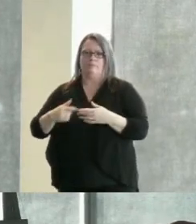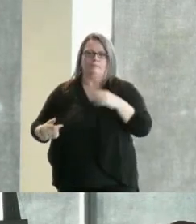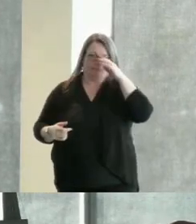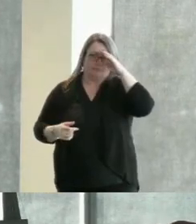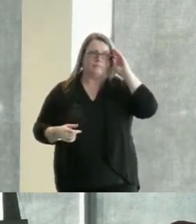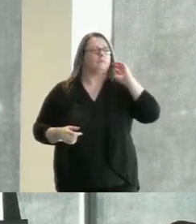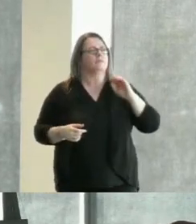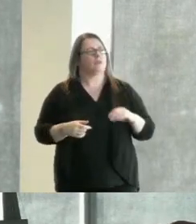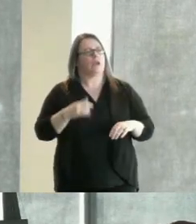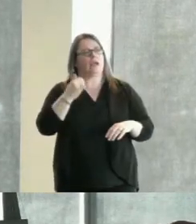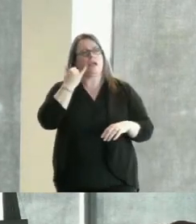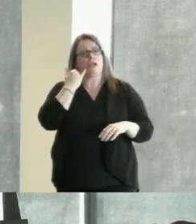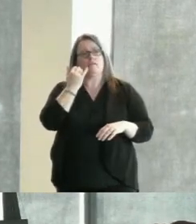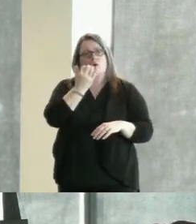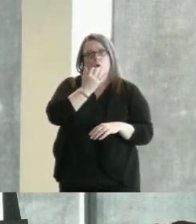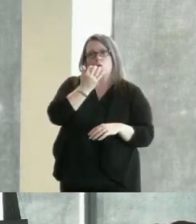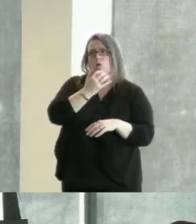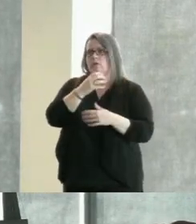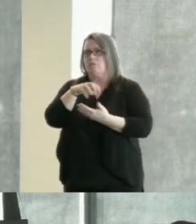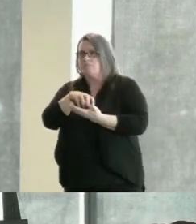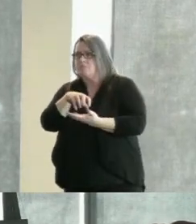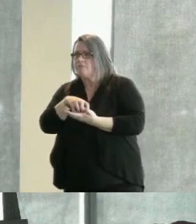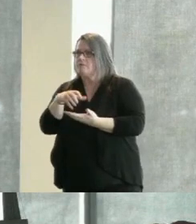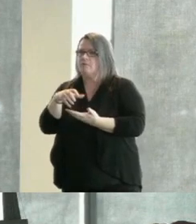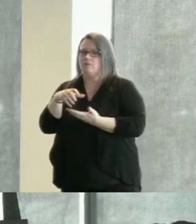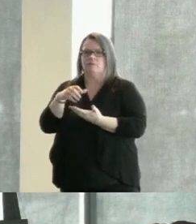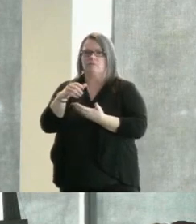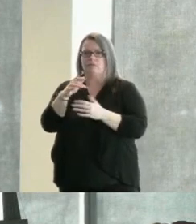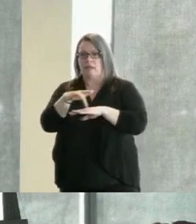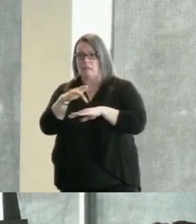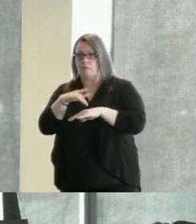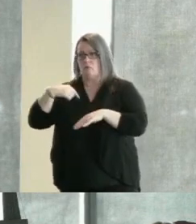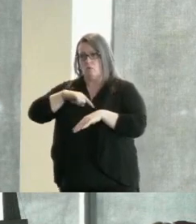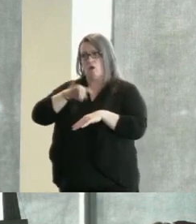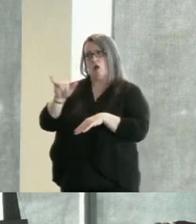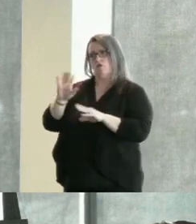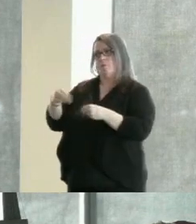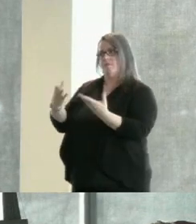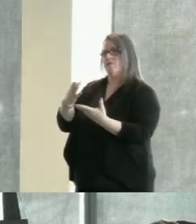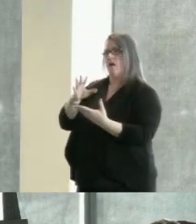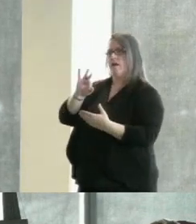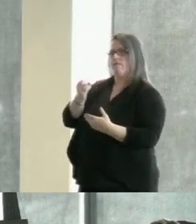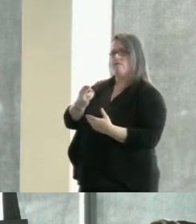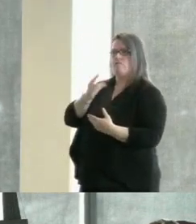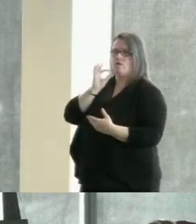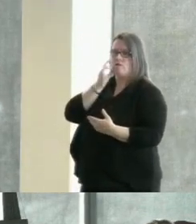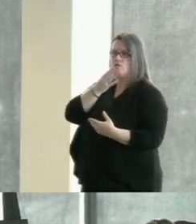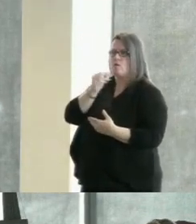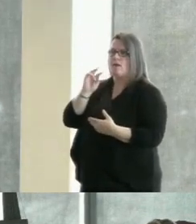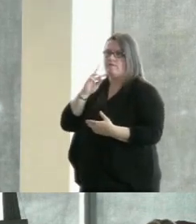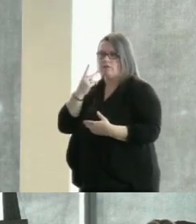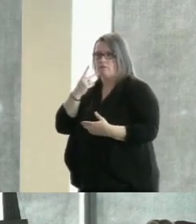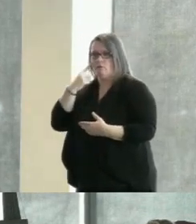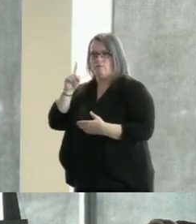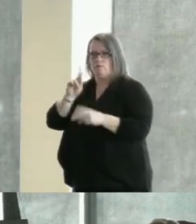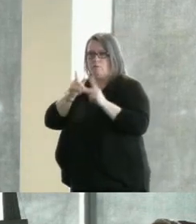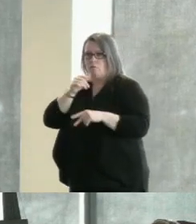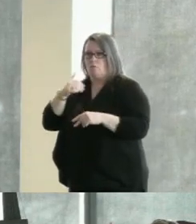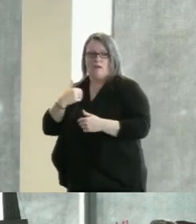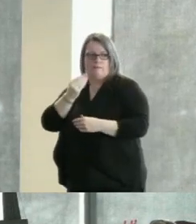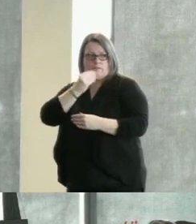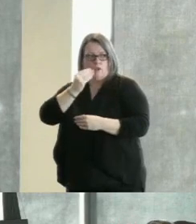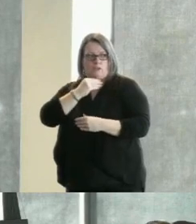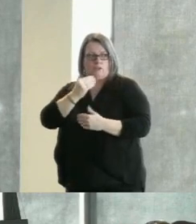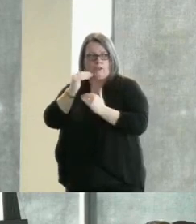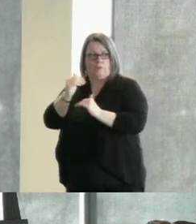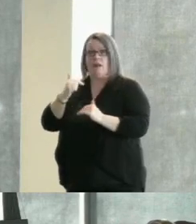If pastries and cookies are on the menu, did we have fresh fruits and vegetables available for people with dietary concerns? I opted